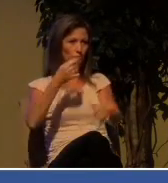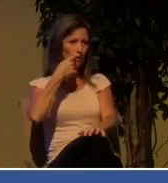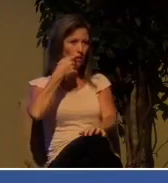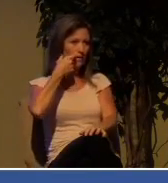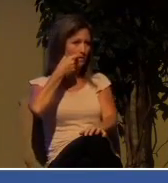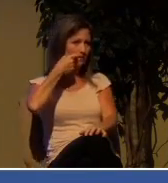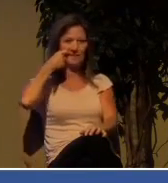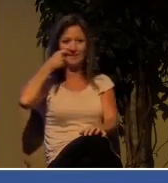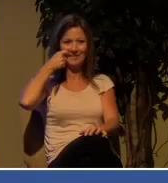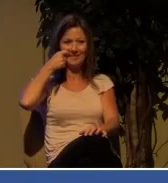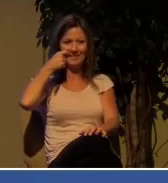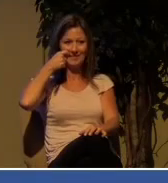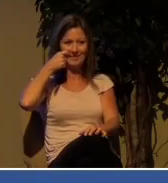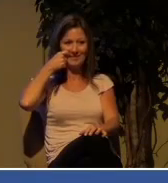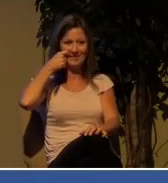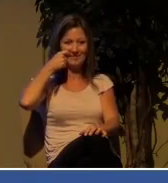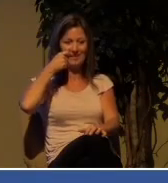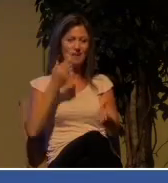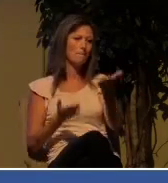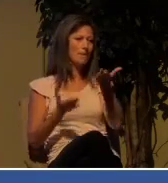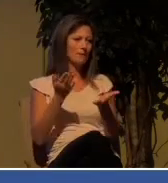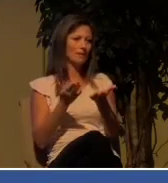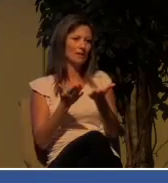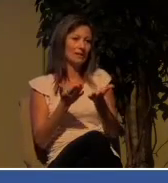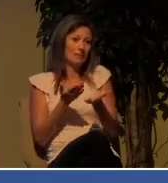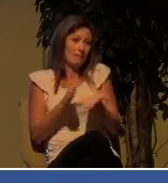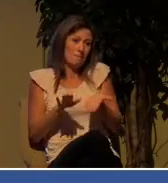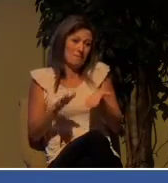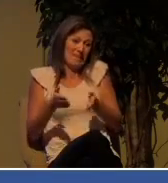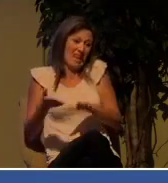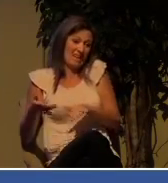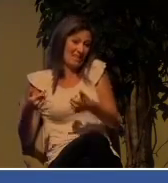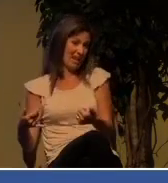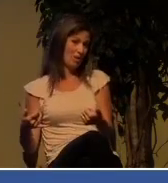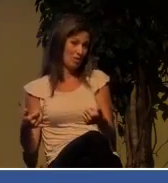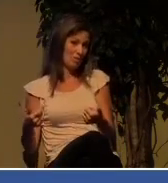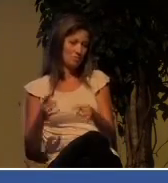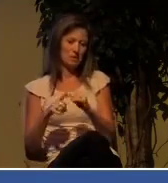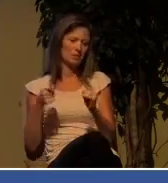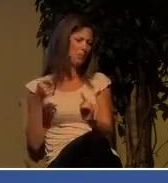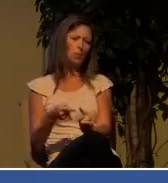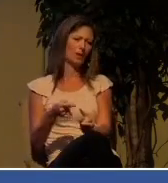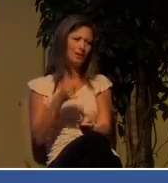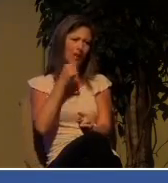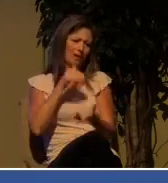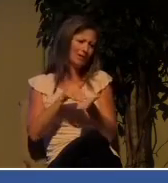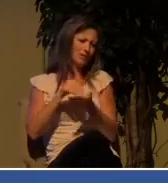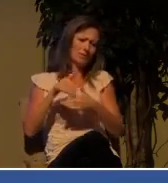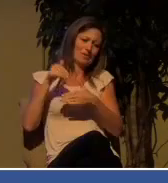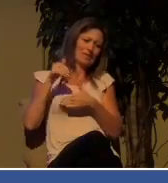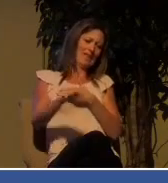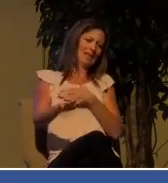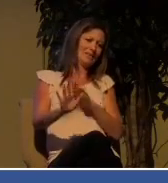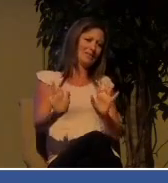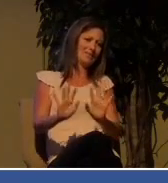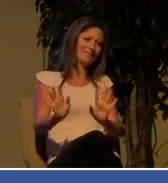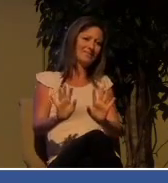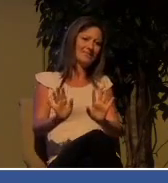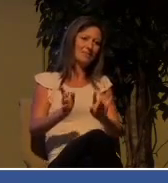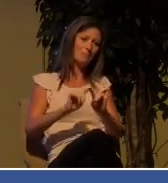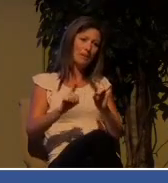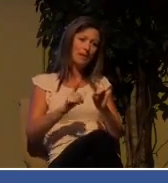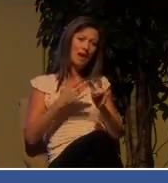Now, I know some of these people may not be alive today, but that's not even necessarily the point. It's in writing this letter that I hope